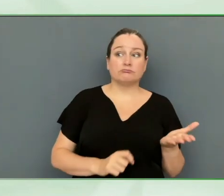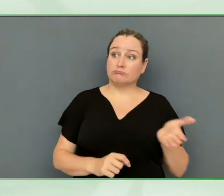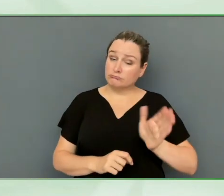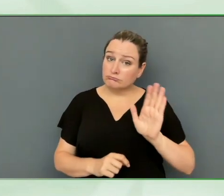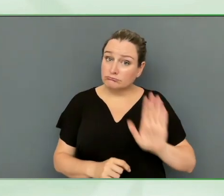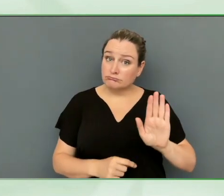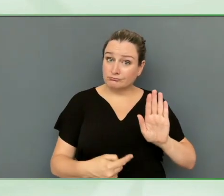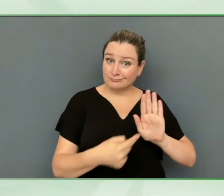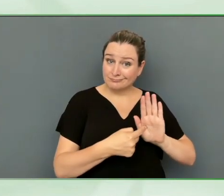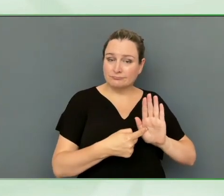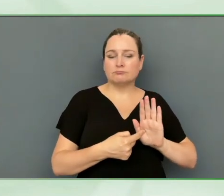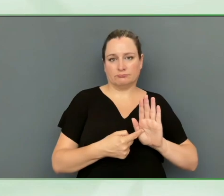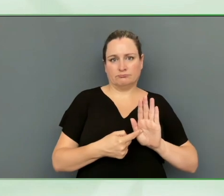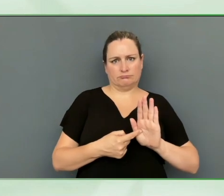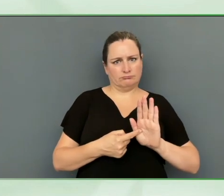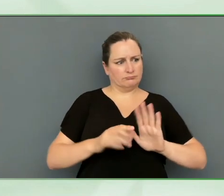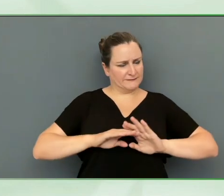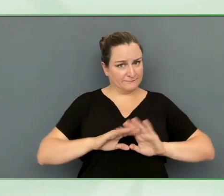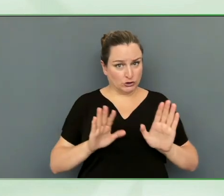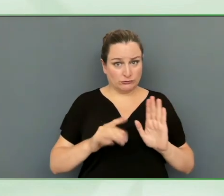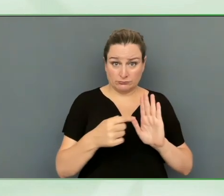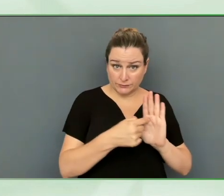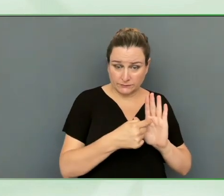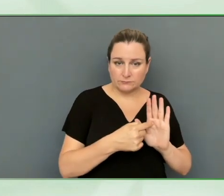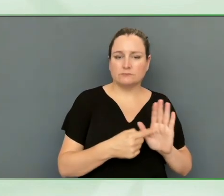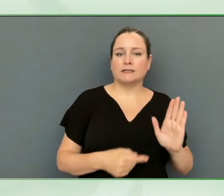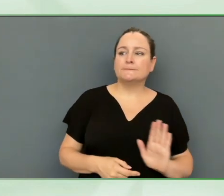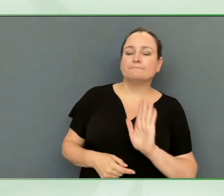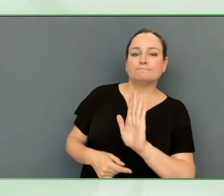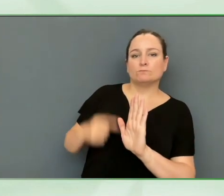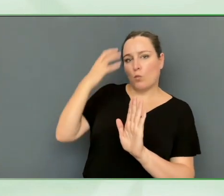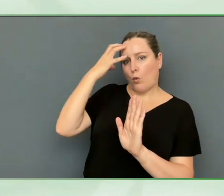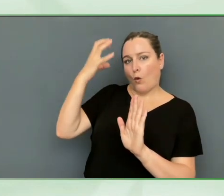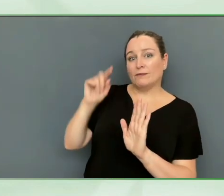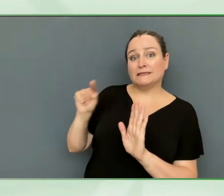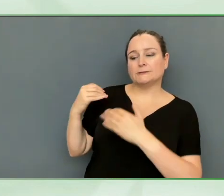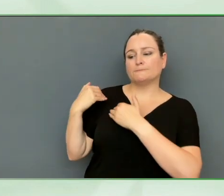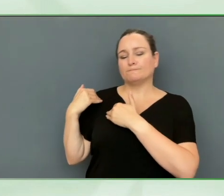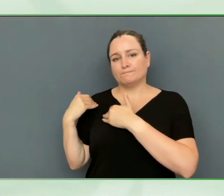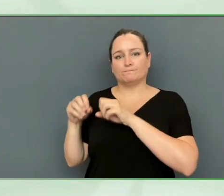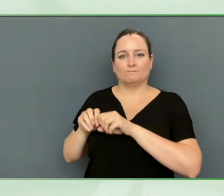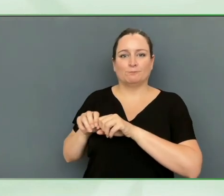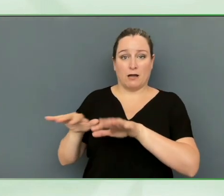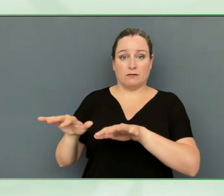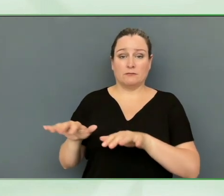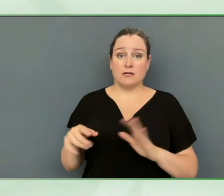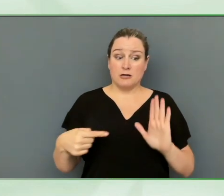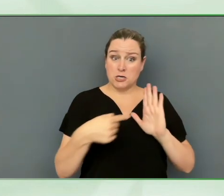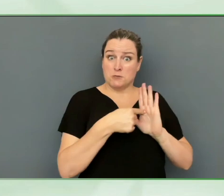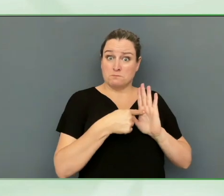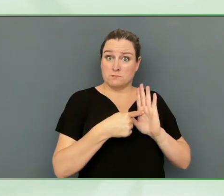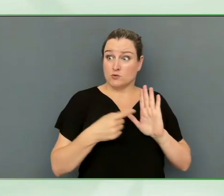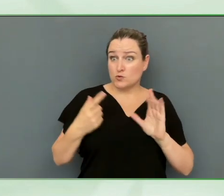minimum standards that the federal government needs to enforce. So it is the baseline for what